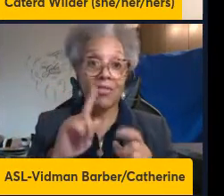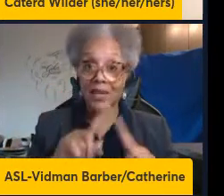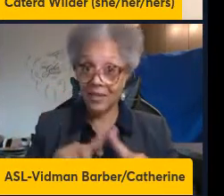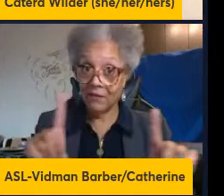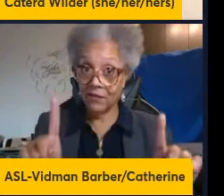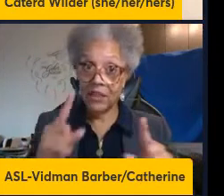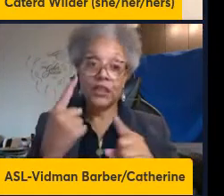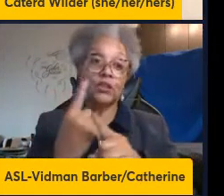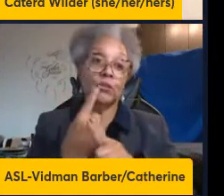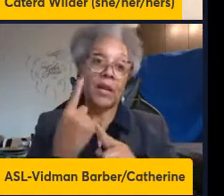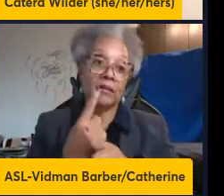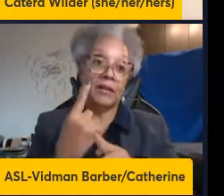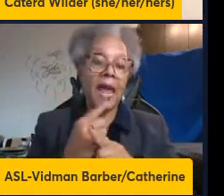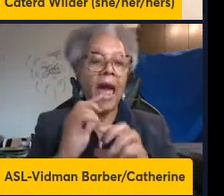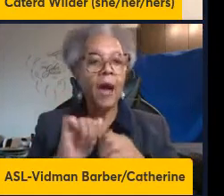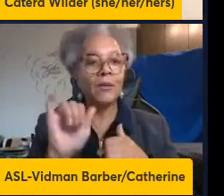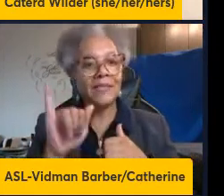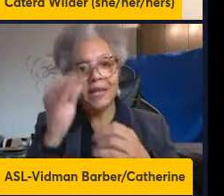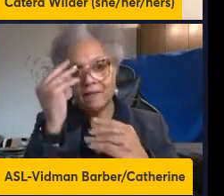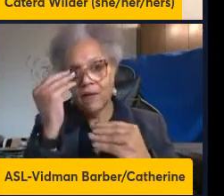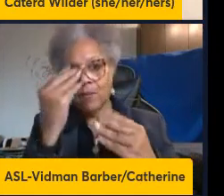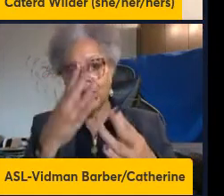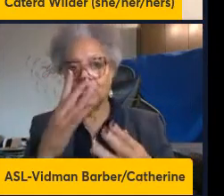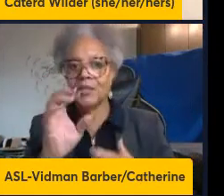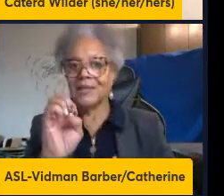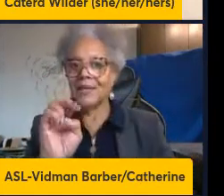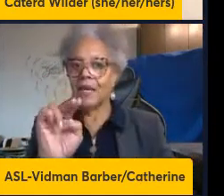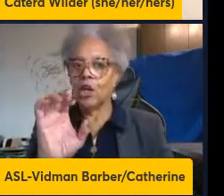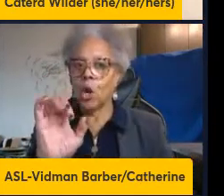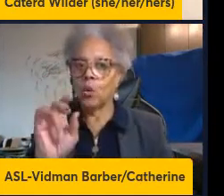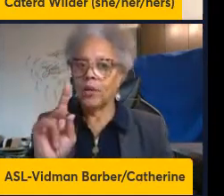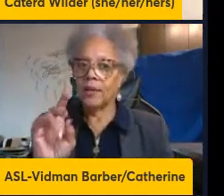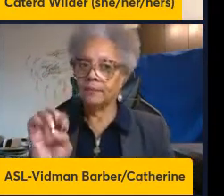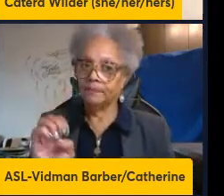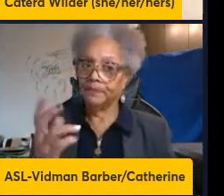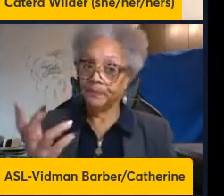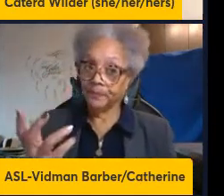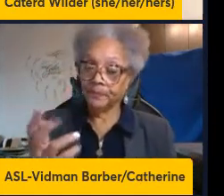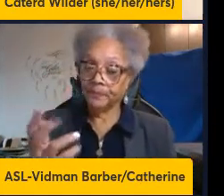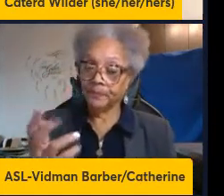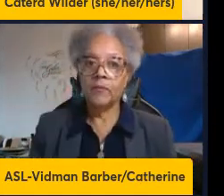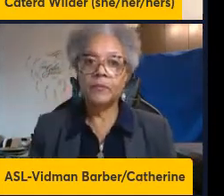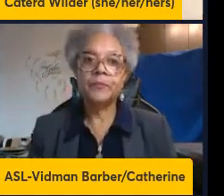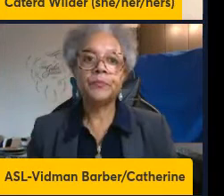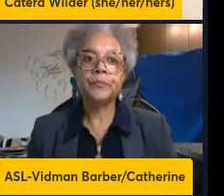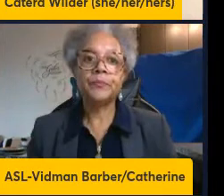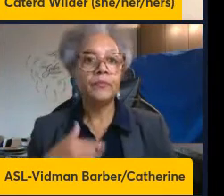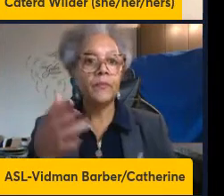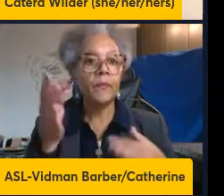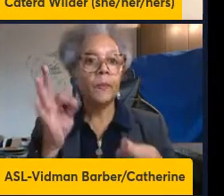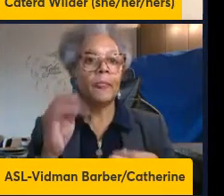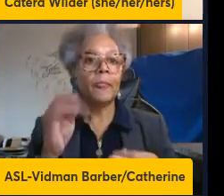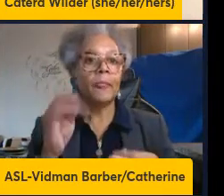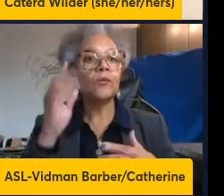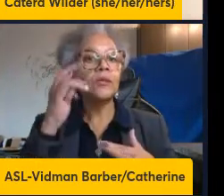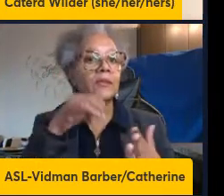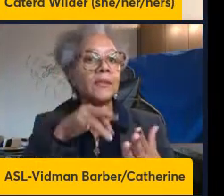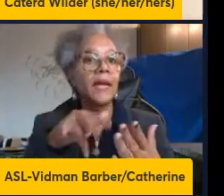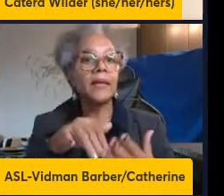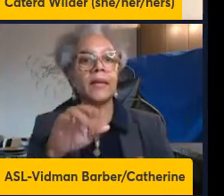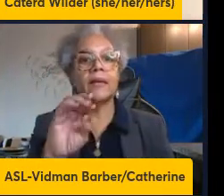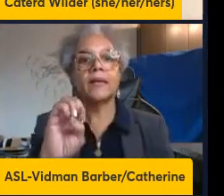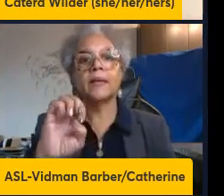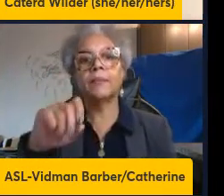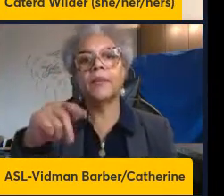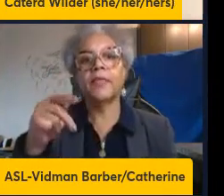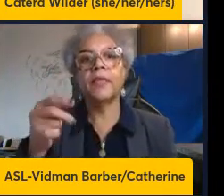regulated? How is the information encoded? And so I decided to study epithelial cells. These epithelial cells are known to